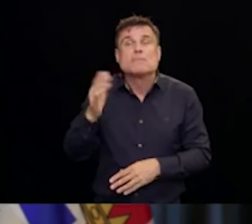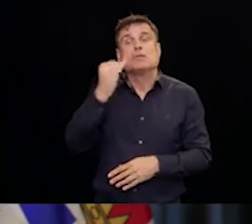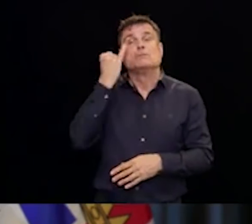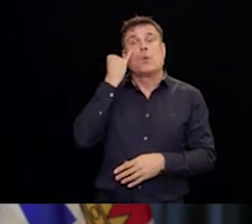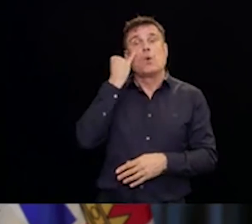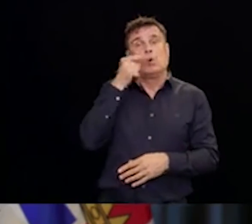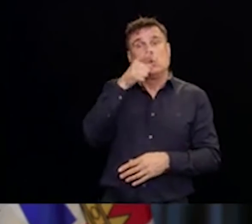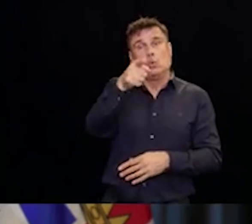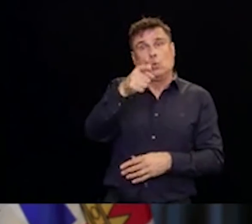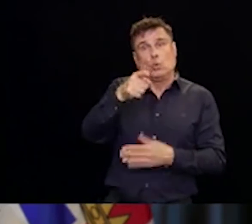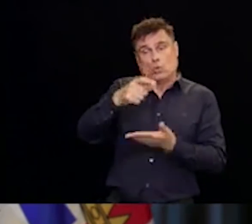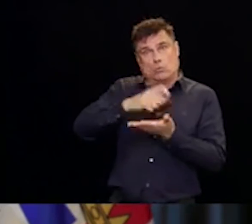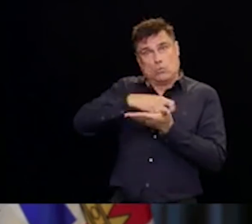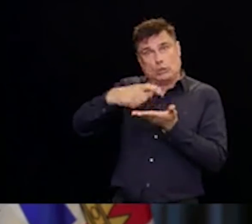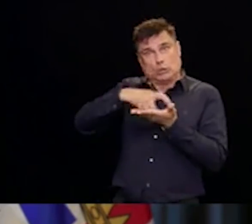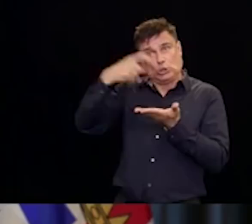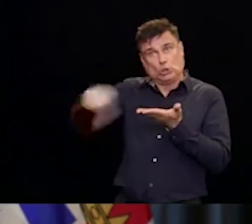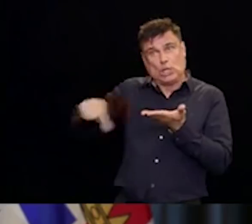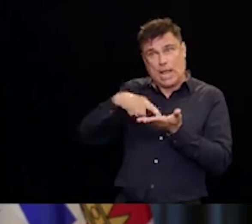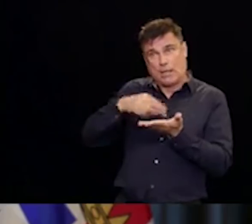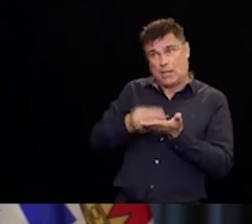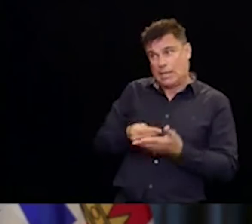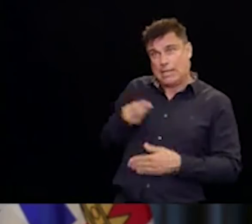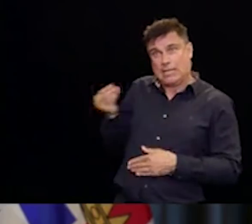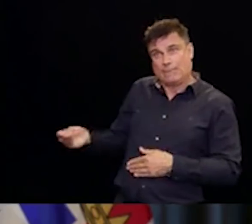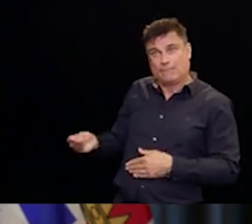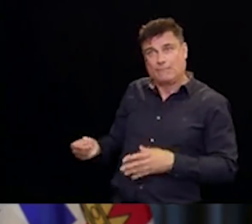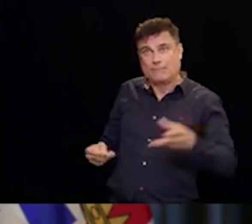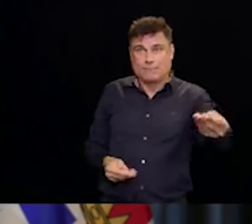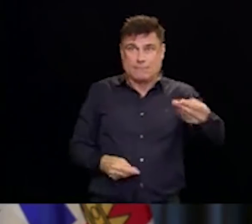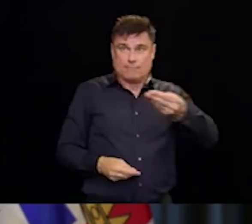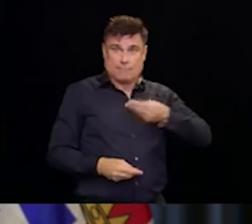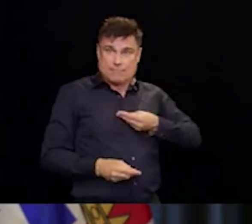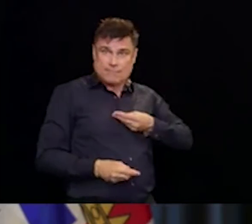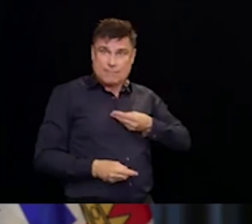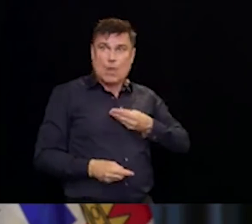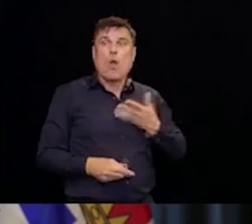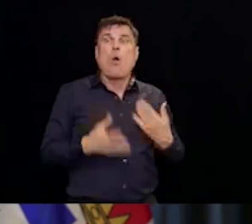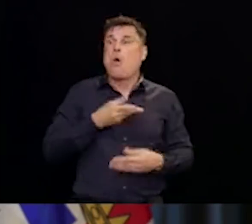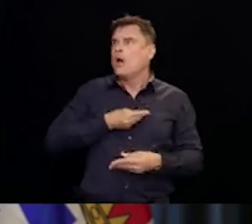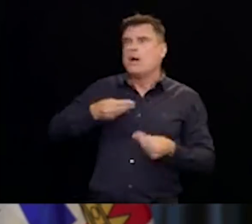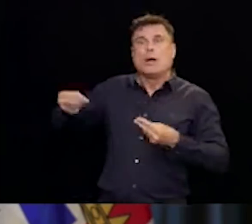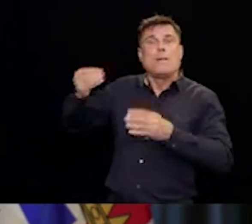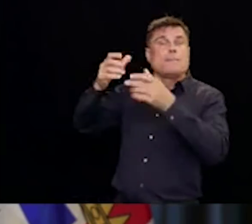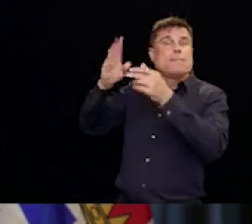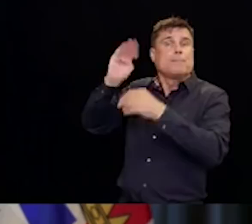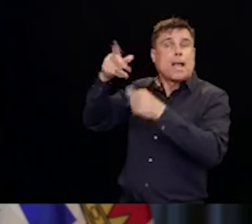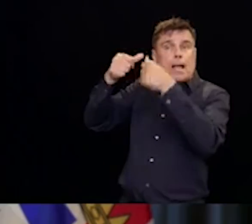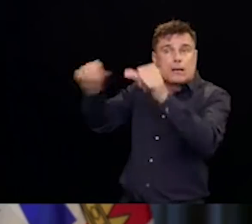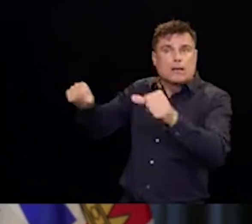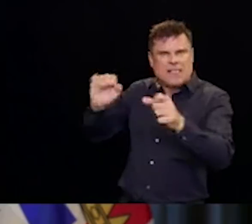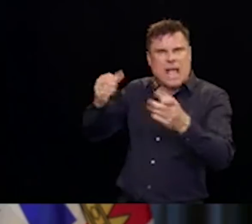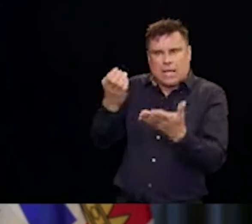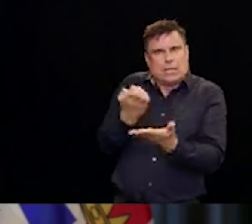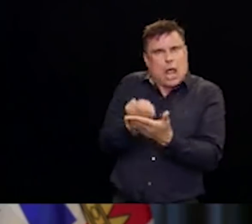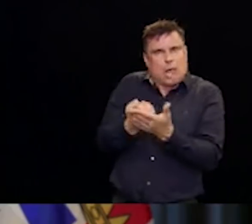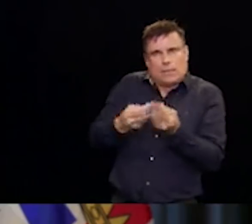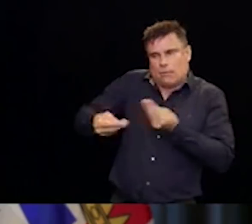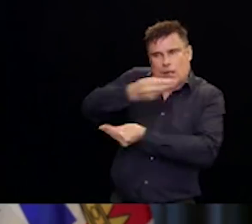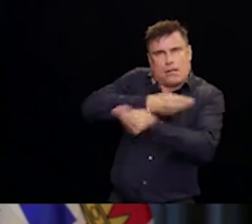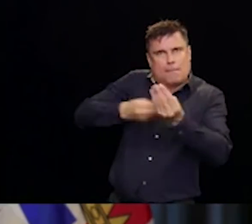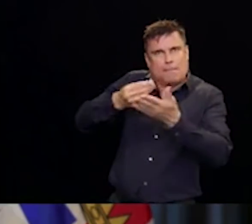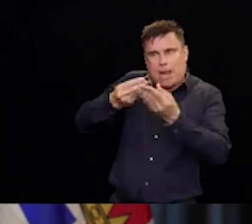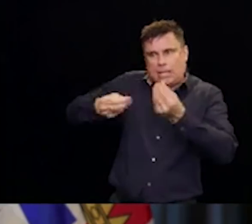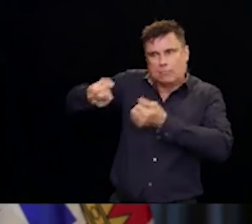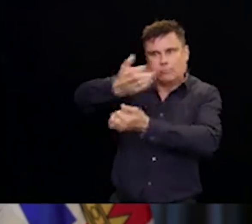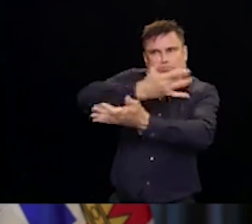we're focused on making sure that businesses can get through this and that the employees that they depend on can also get through this.